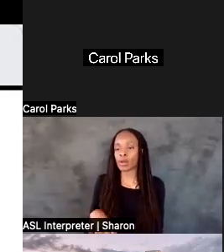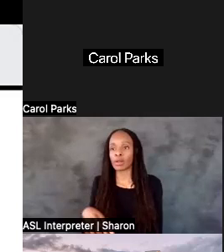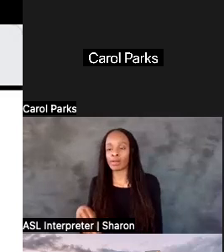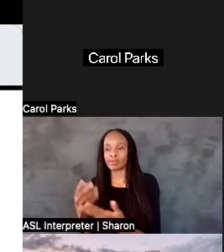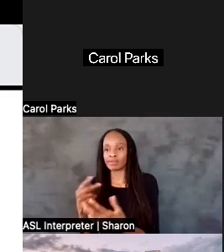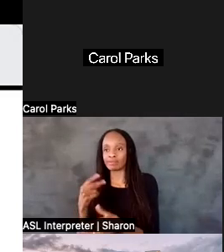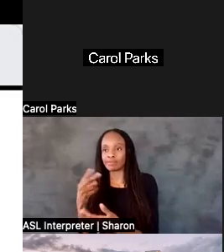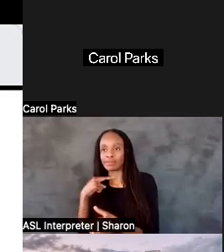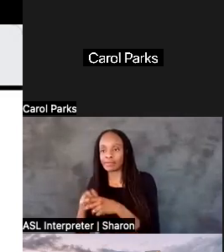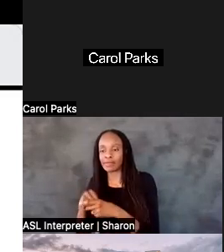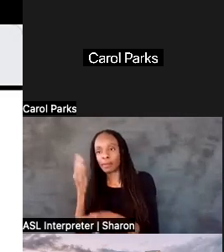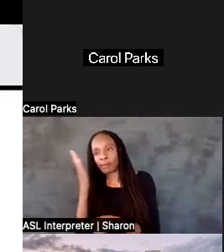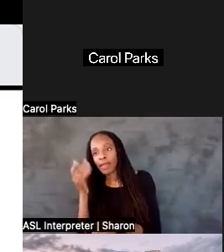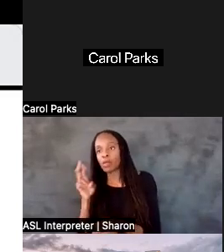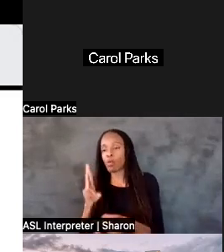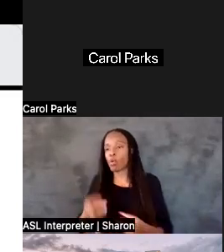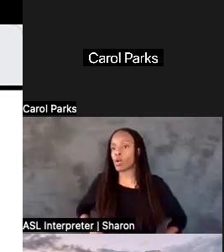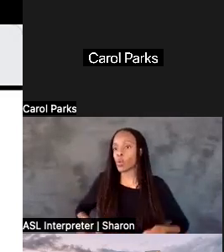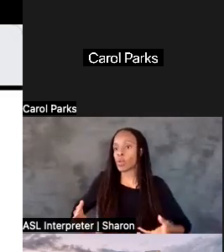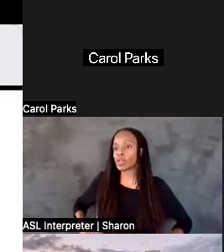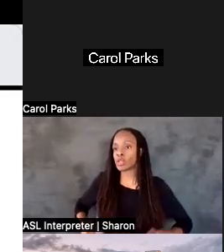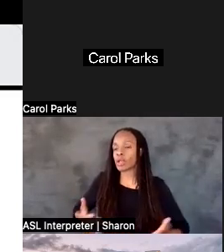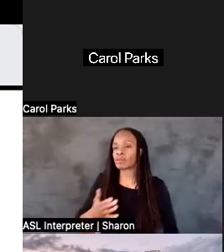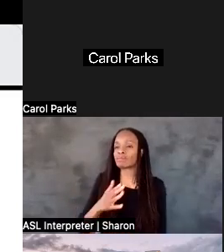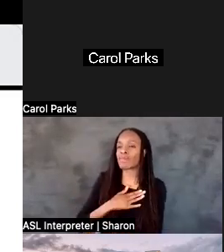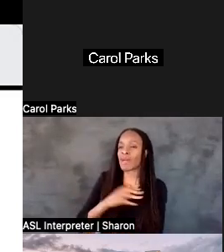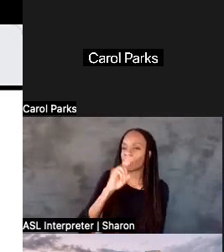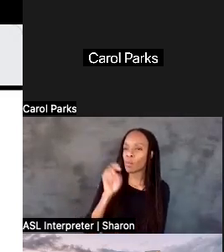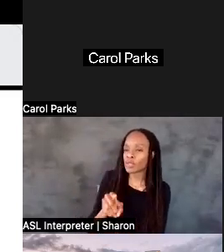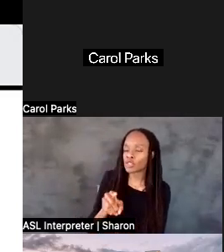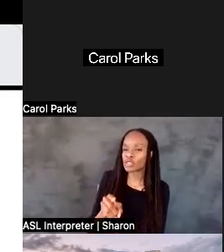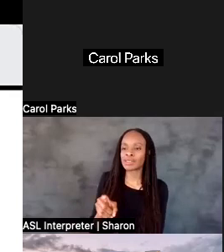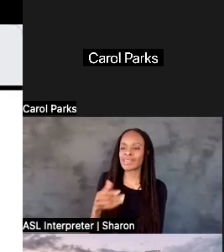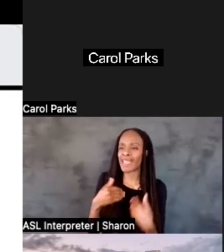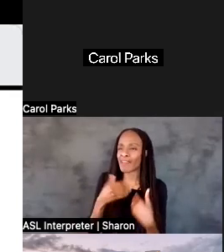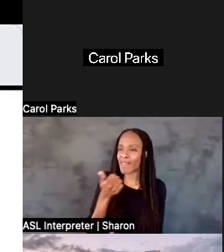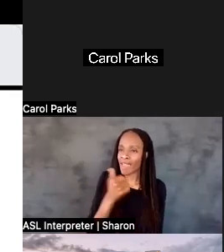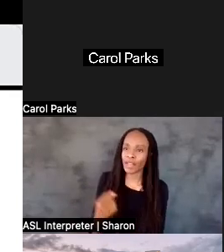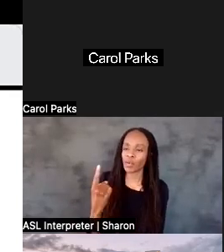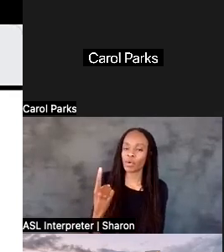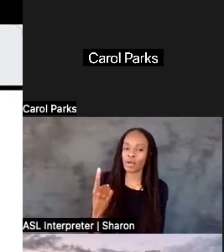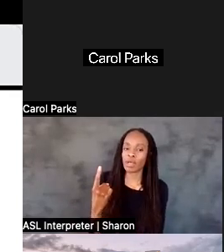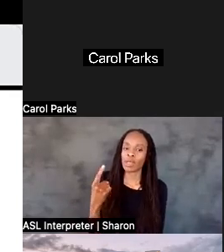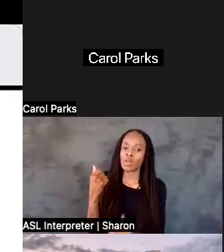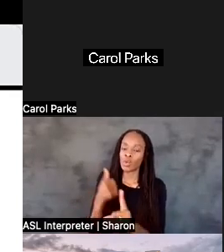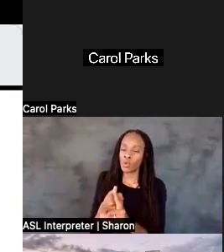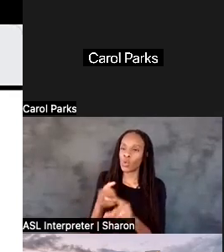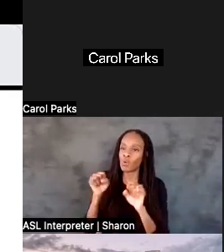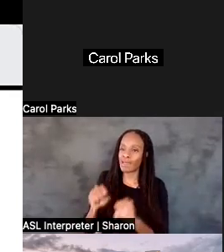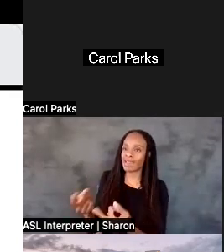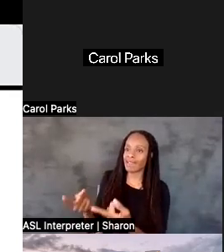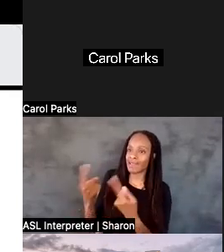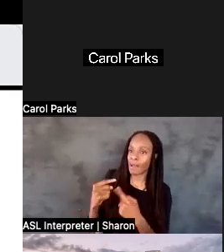a wheelchair. My question is there anyone that will be able to come and